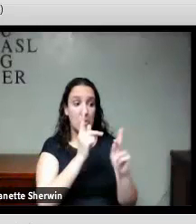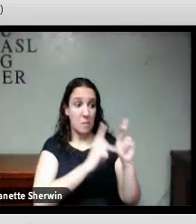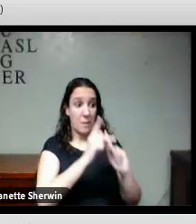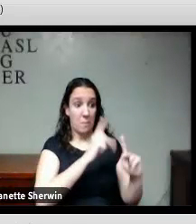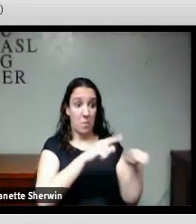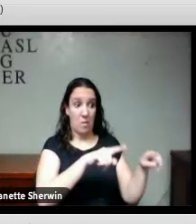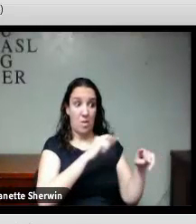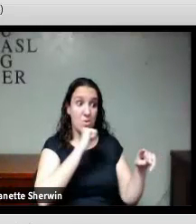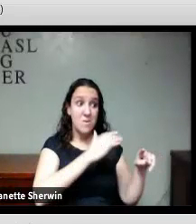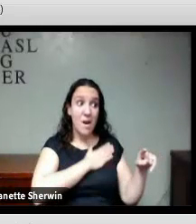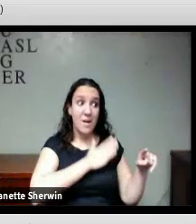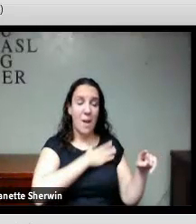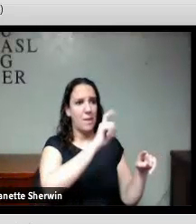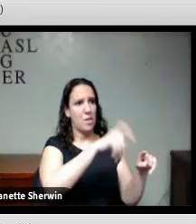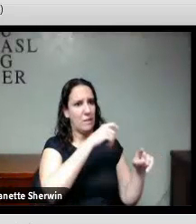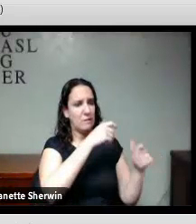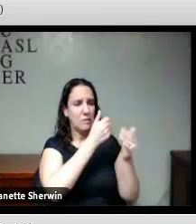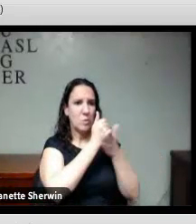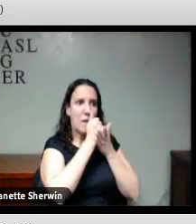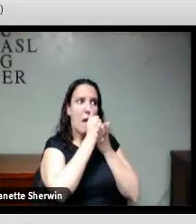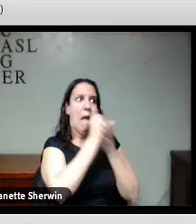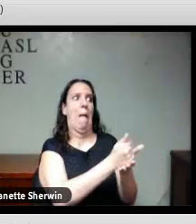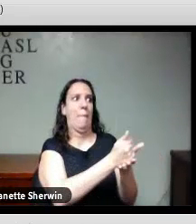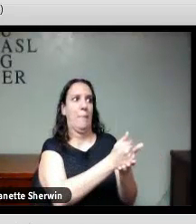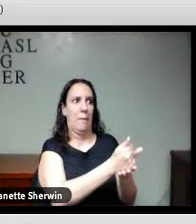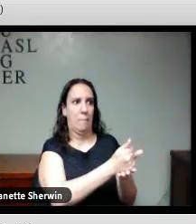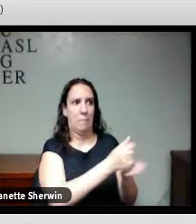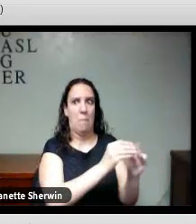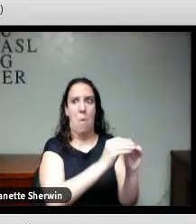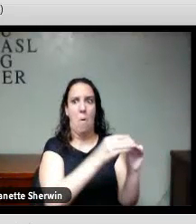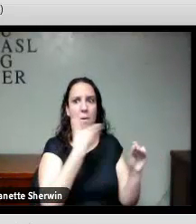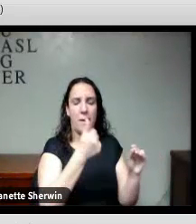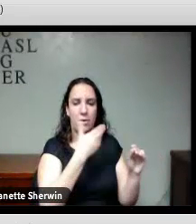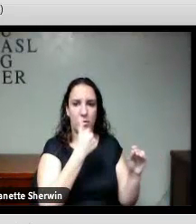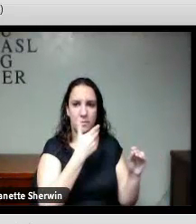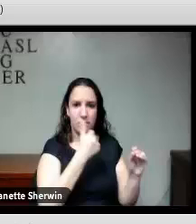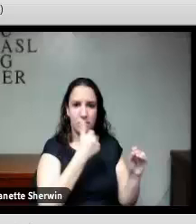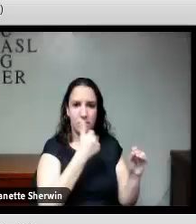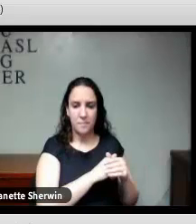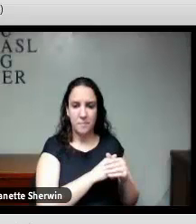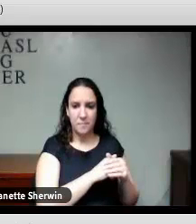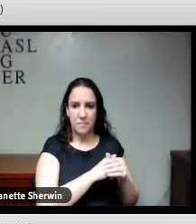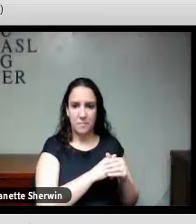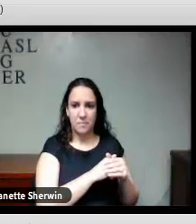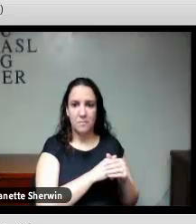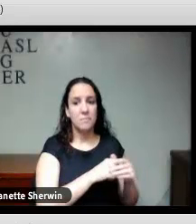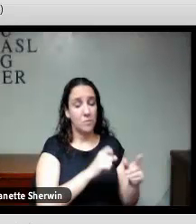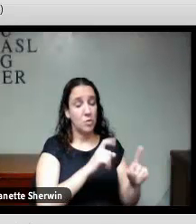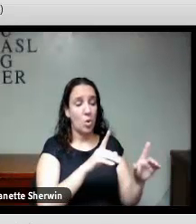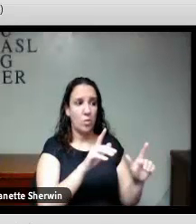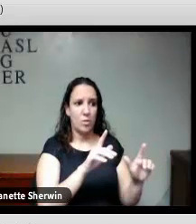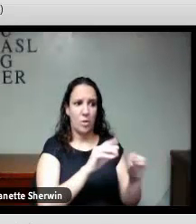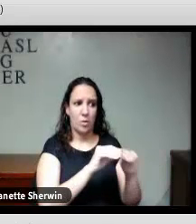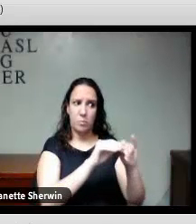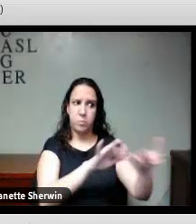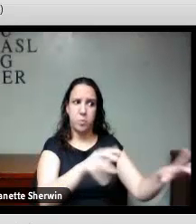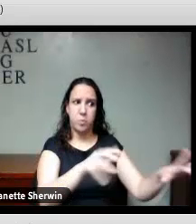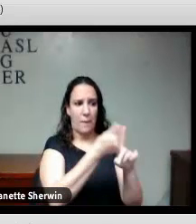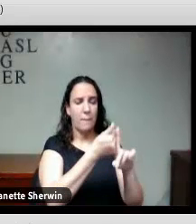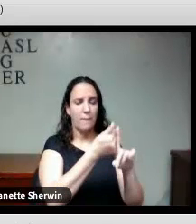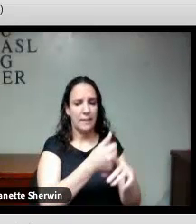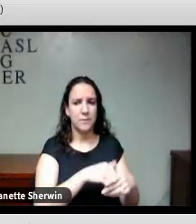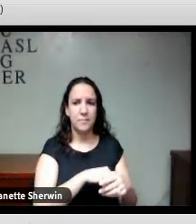than you do to keep the people who are already pleased. So it does have a wide impact when we're not taking care of them.